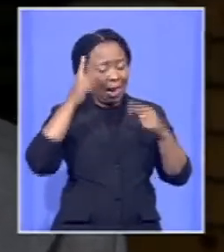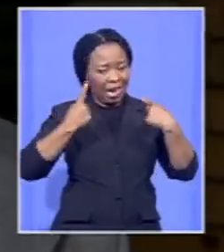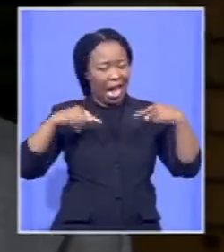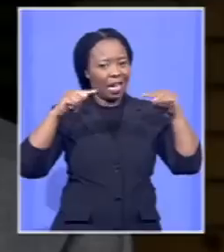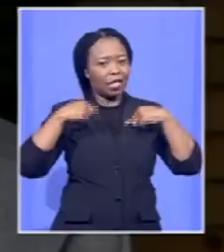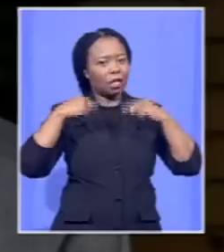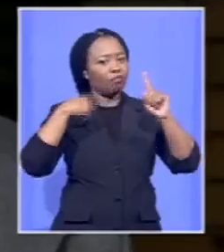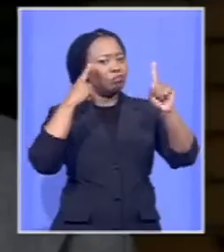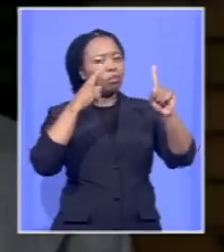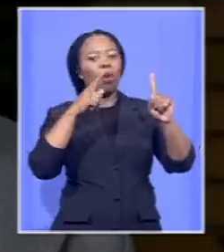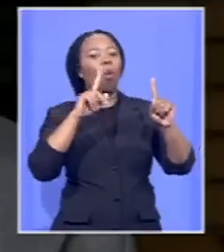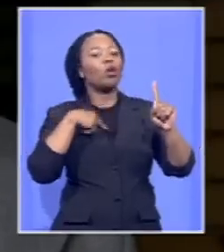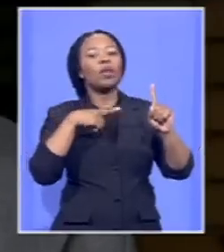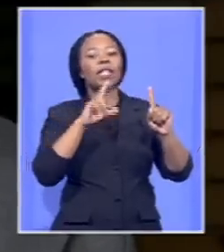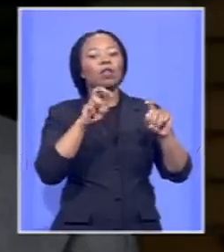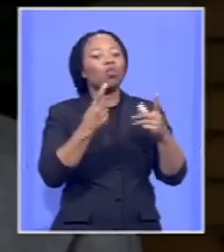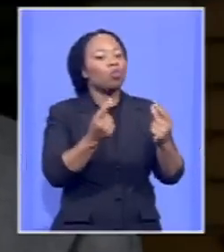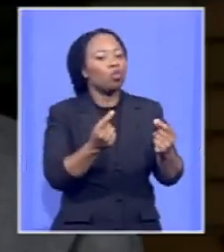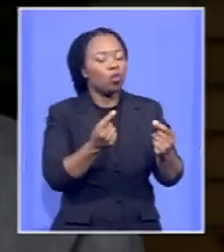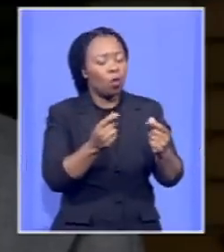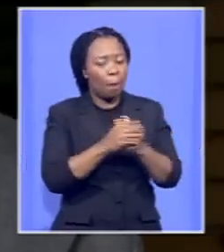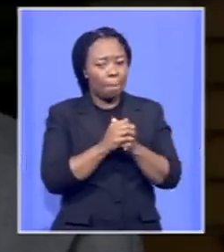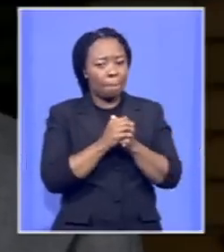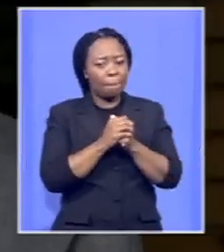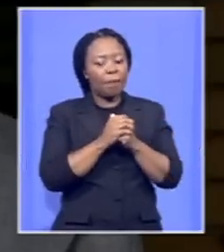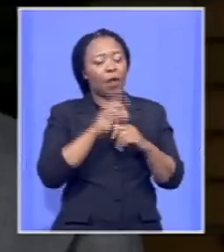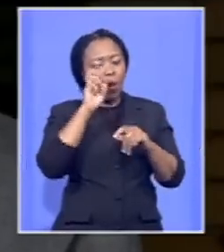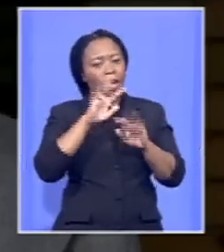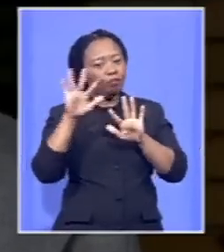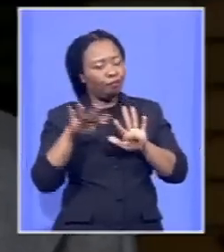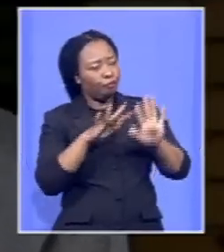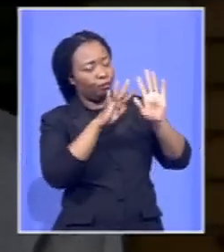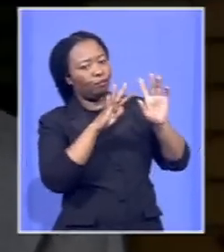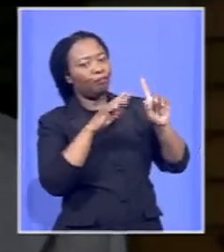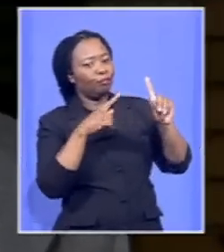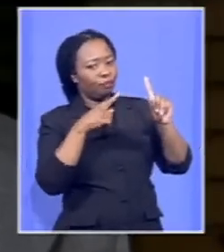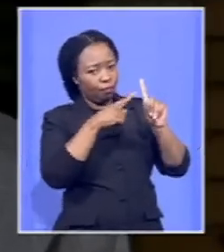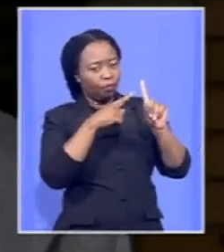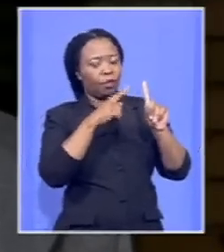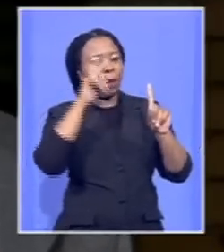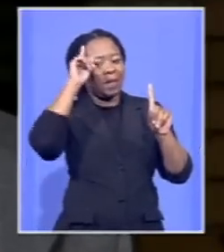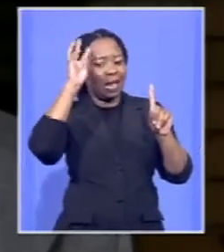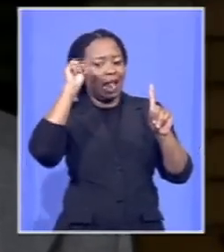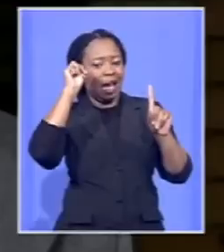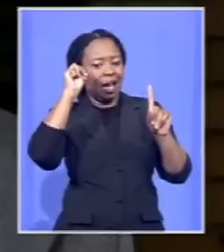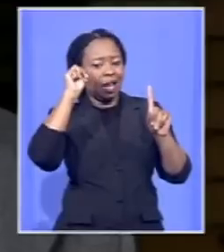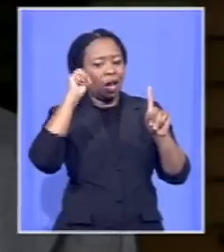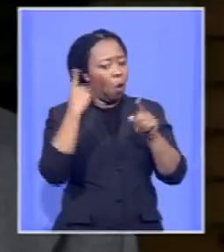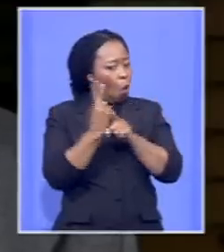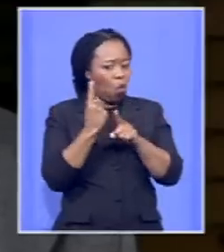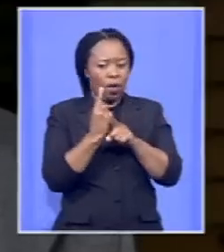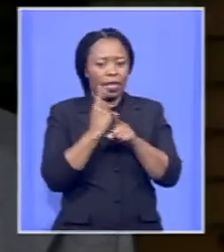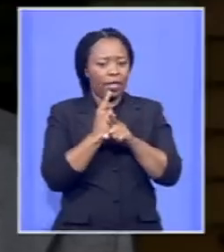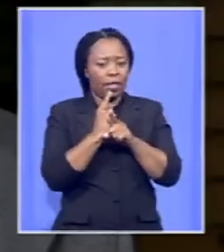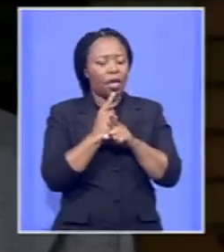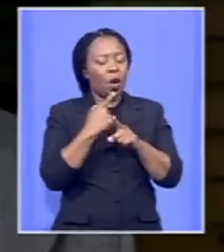remains a compass that we should actually look up to, because at the end of the day, and you are correct, we should always